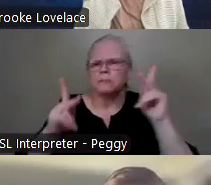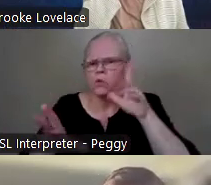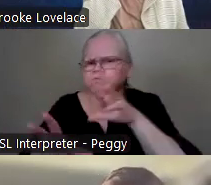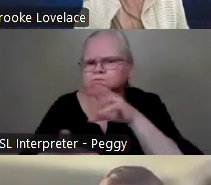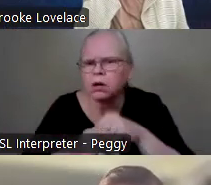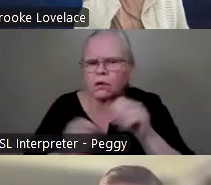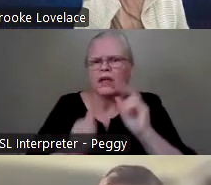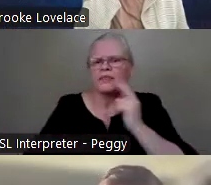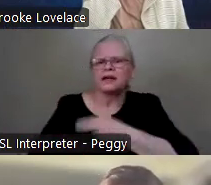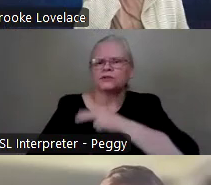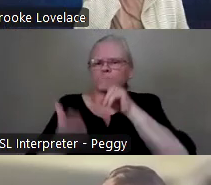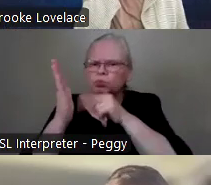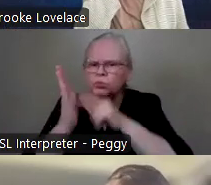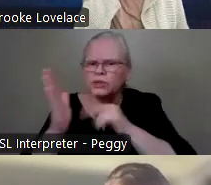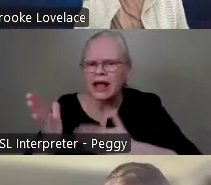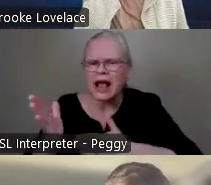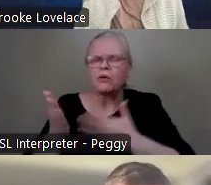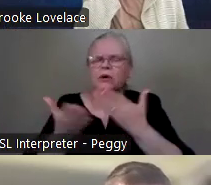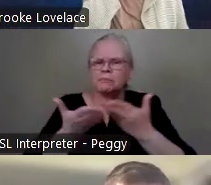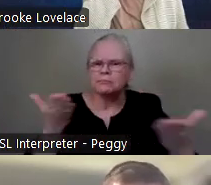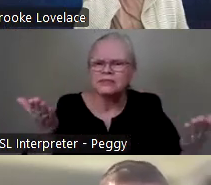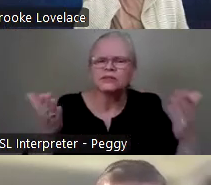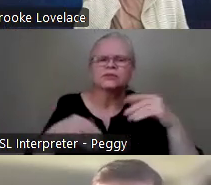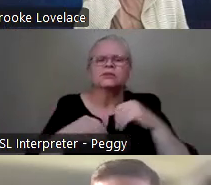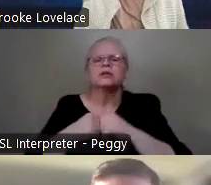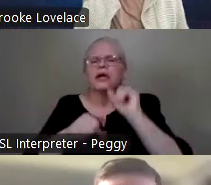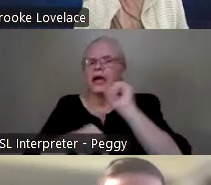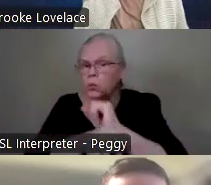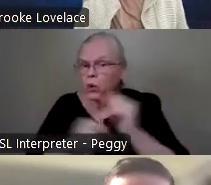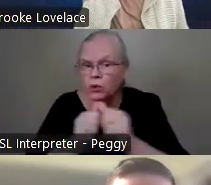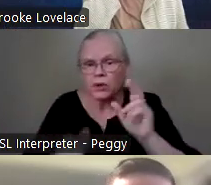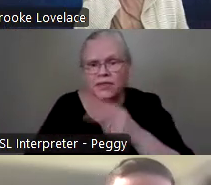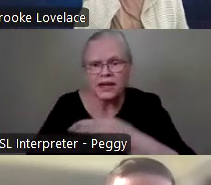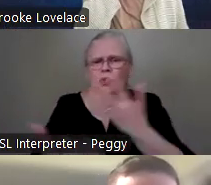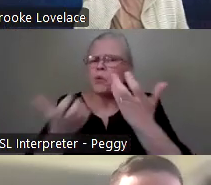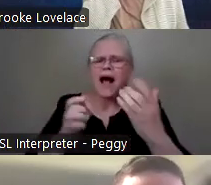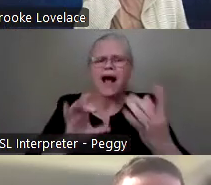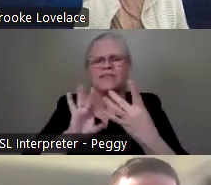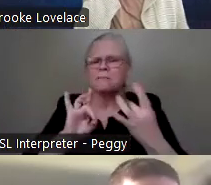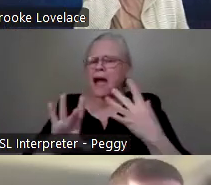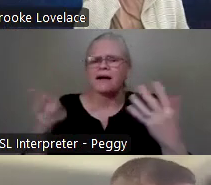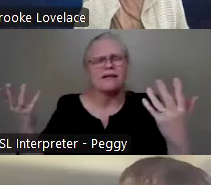and read our materials and work with us. We're always seeking feedback, good, bad, or otherwise.